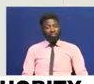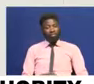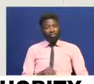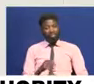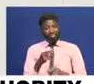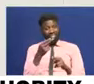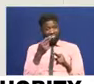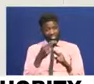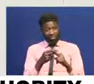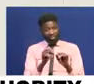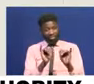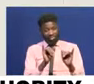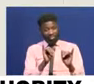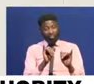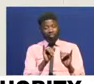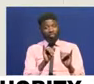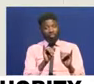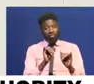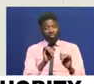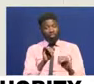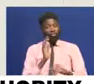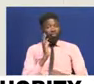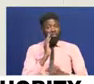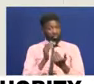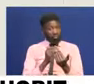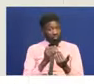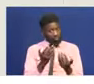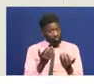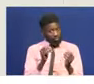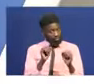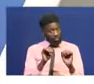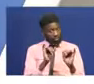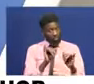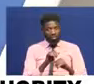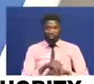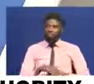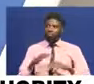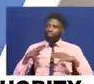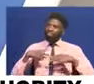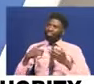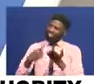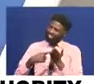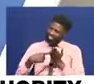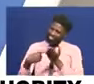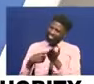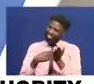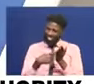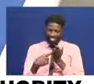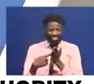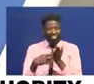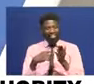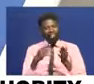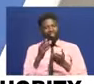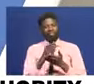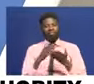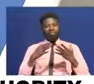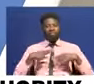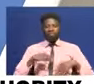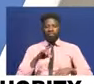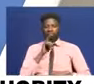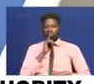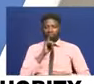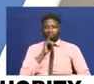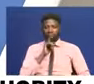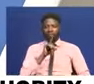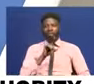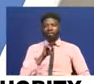Are you likely to retain the name Linda Mama? If you had to ask me, it is a discussion that, of course, people have had back and forth. I know in the past there's some people who had said Linda Mama